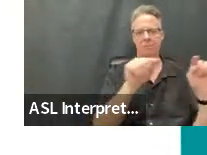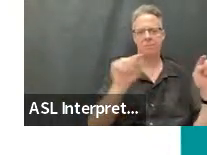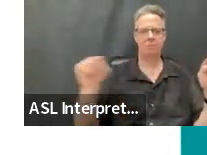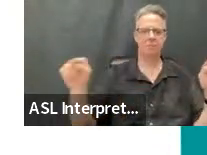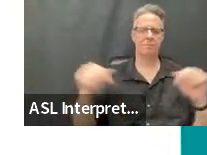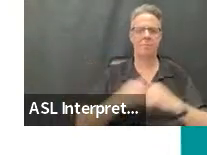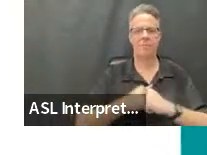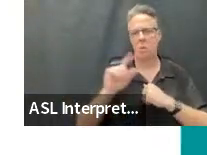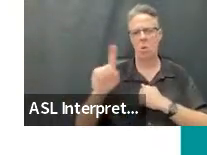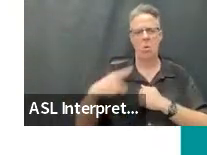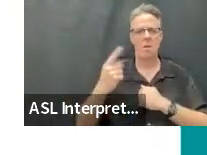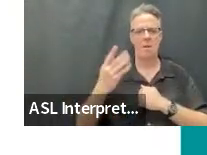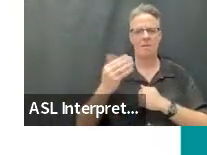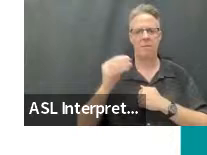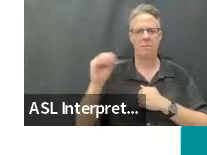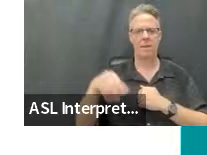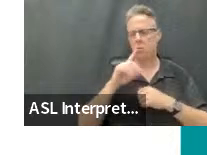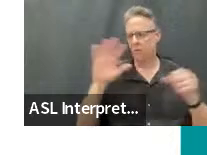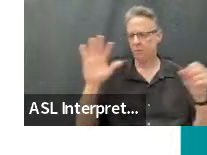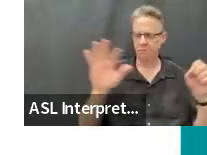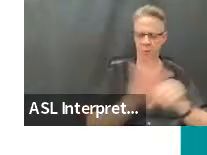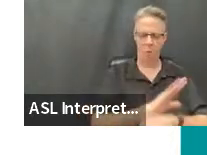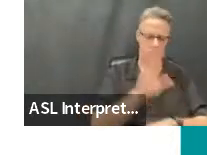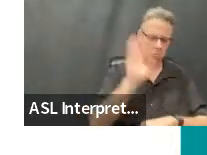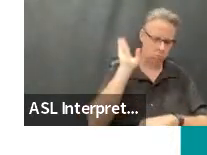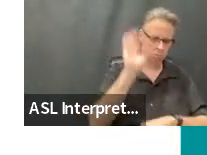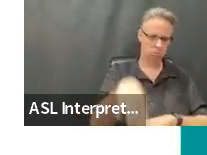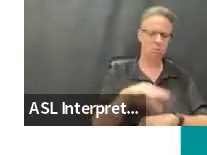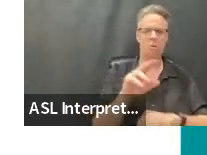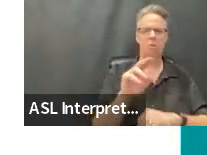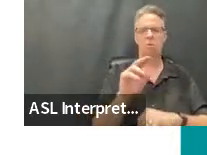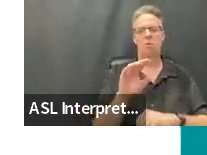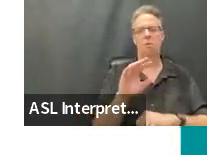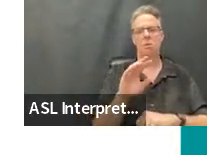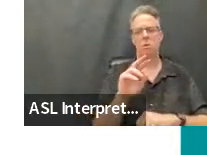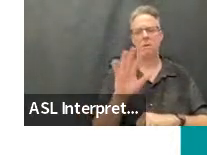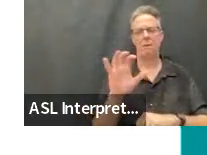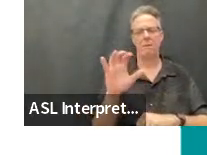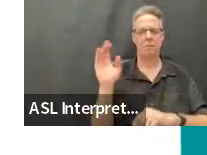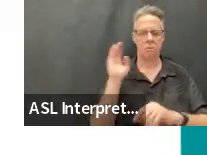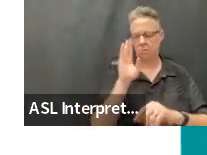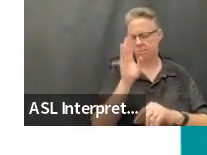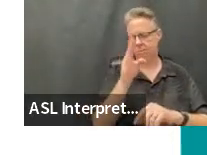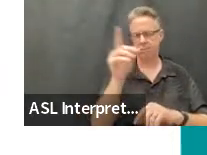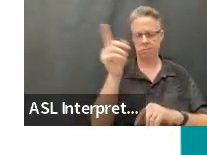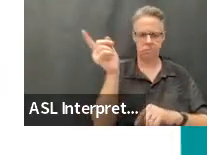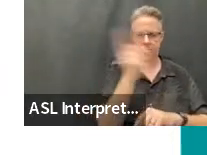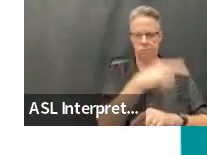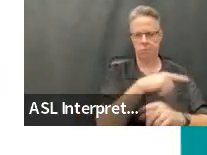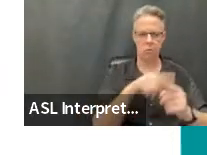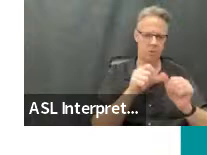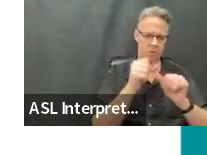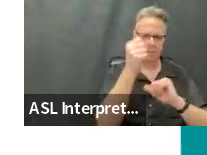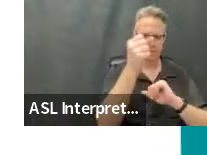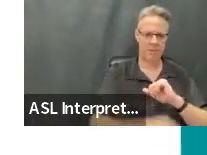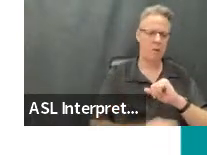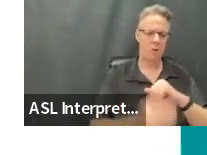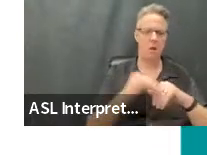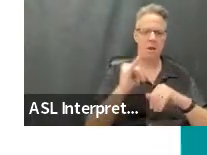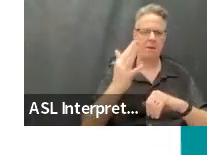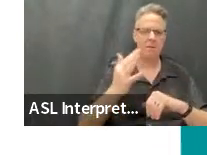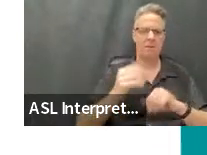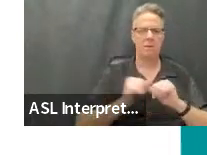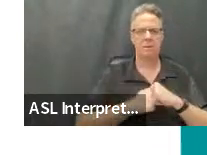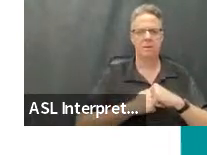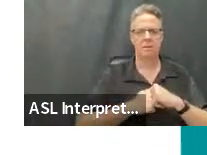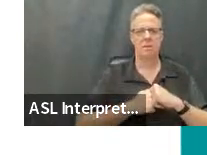about 15% are going all the way through from north of SR 500 all the way south of Victory on I-5 and staying